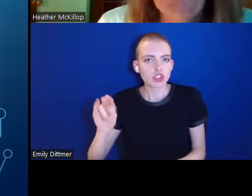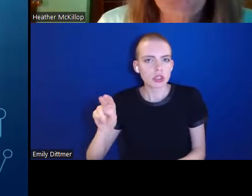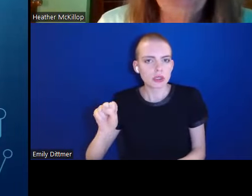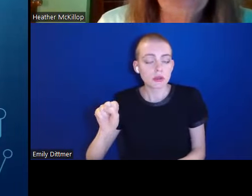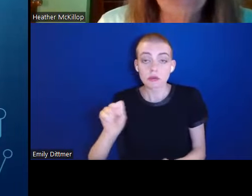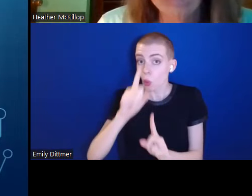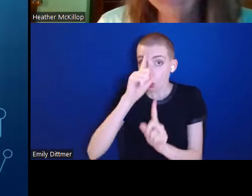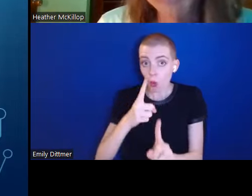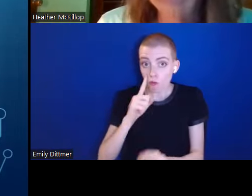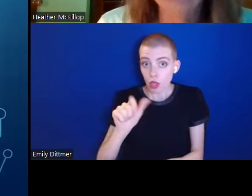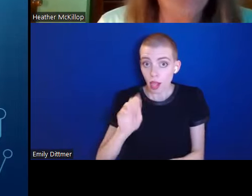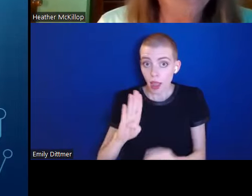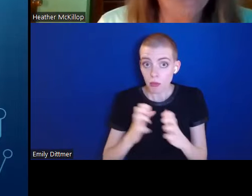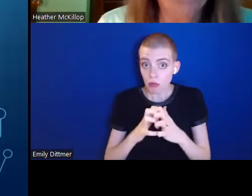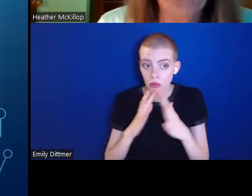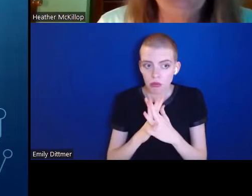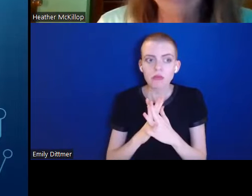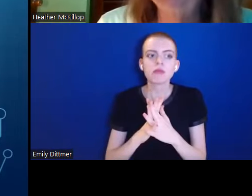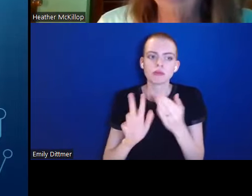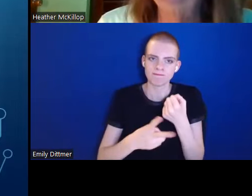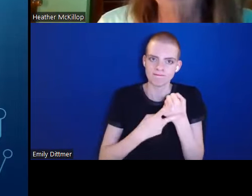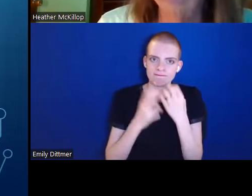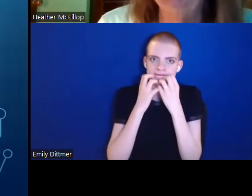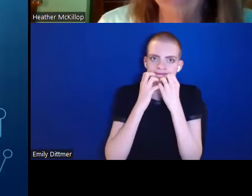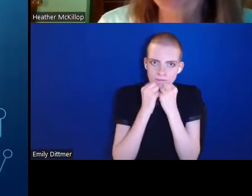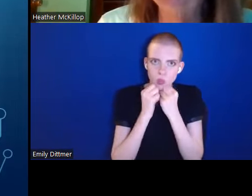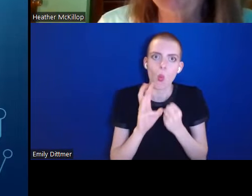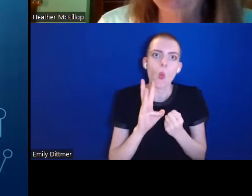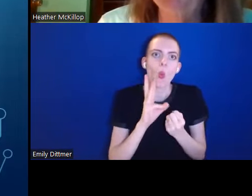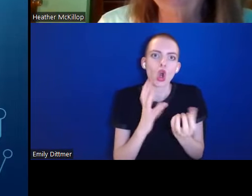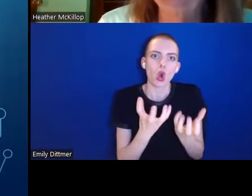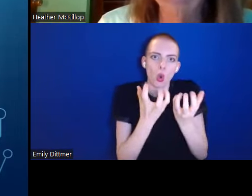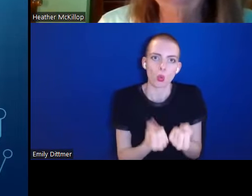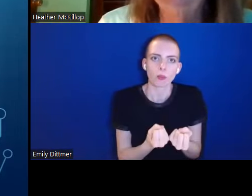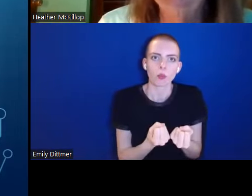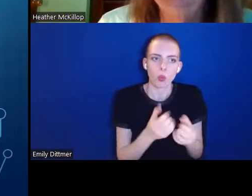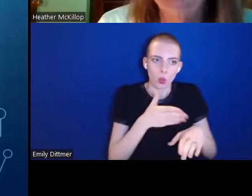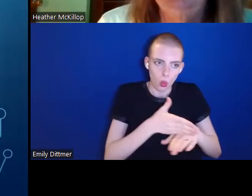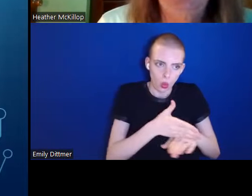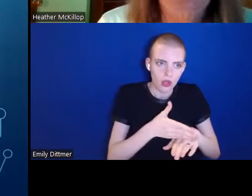initially were to digitally preserve the waterlogged wood and pottery from the underwater Maya project.